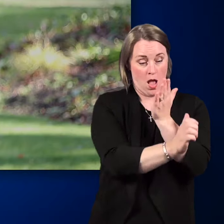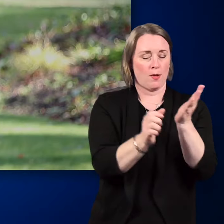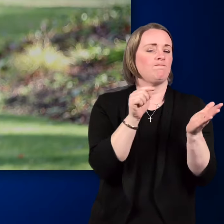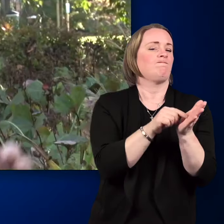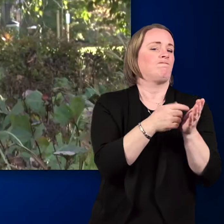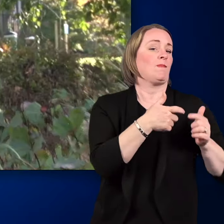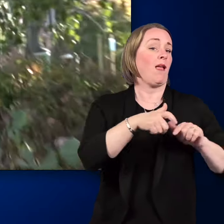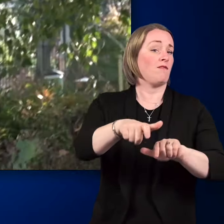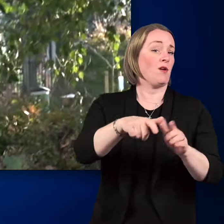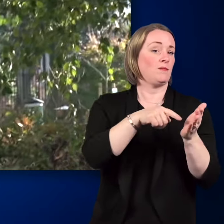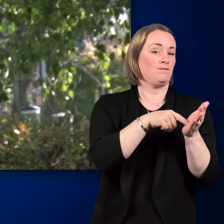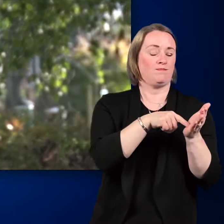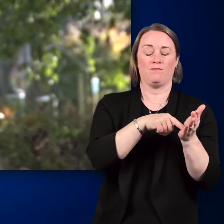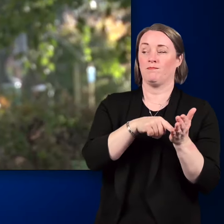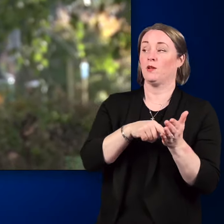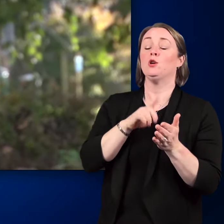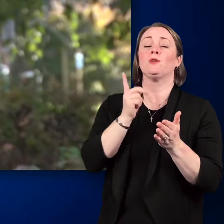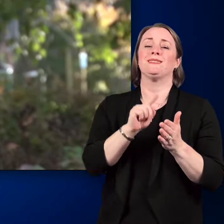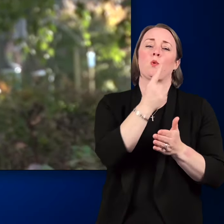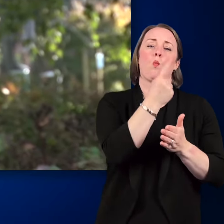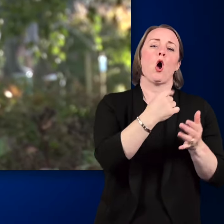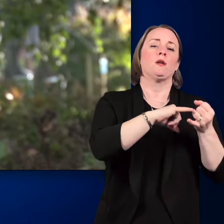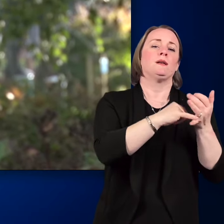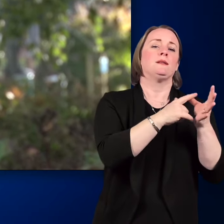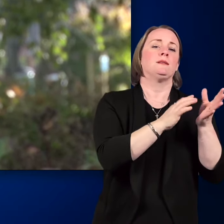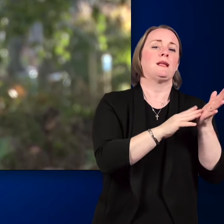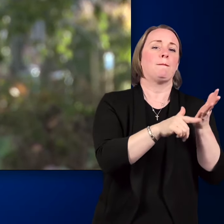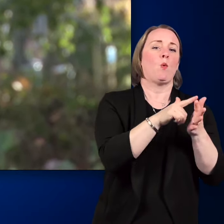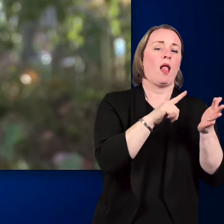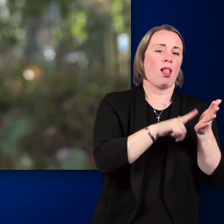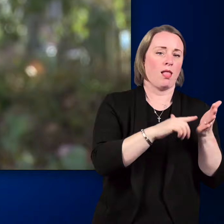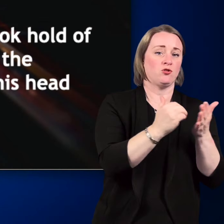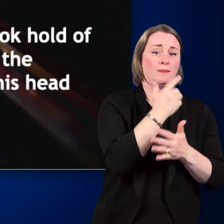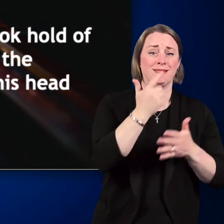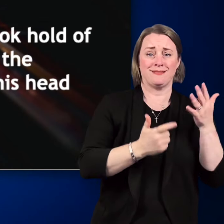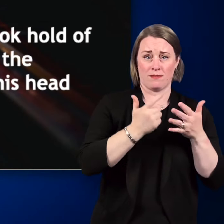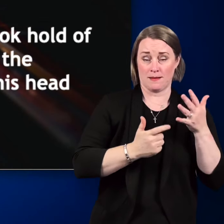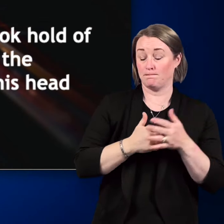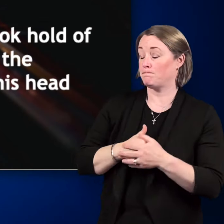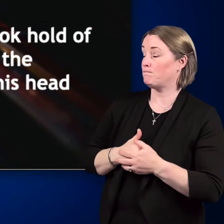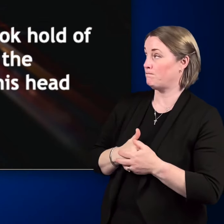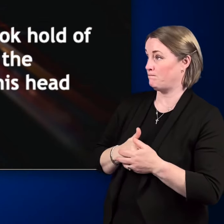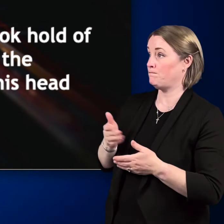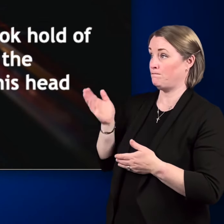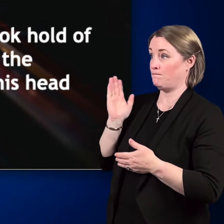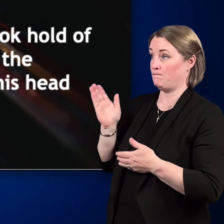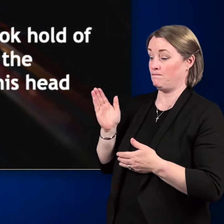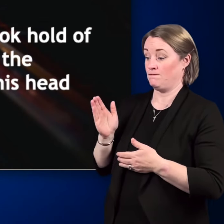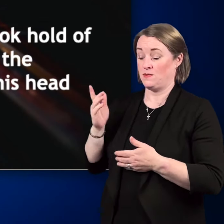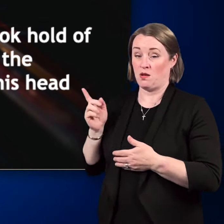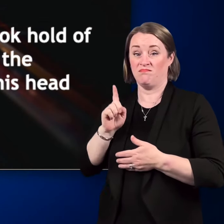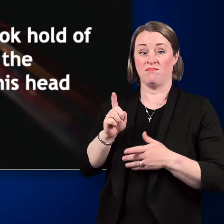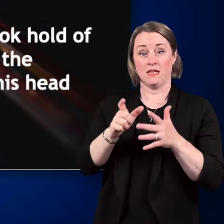we? So this is 1 Samuel 17. So David triumphed over